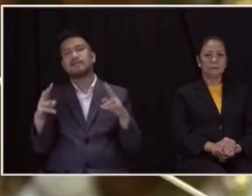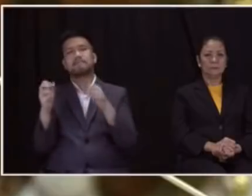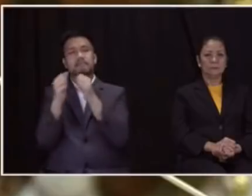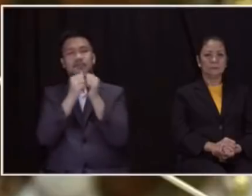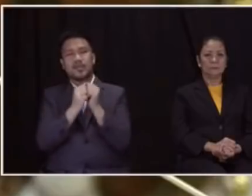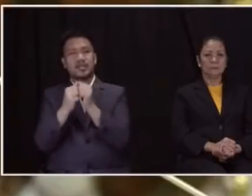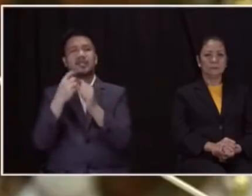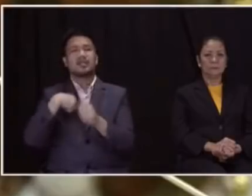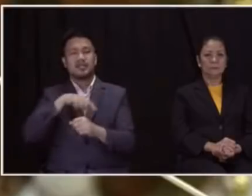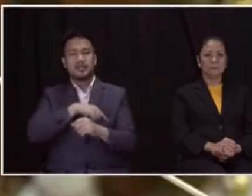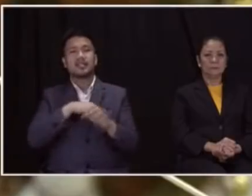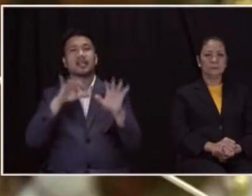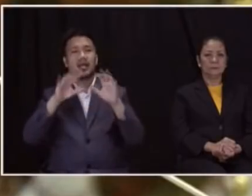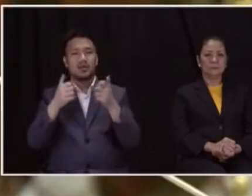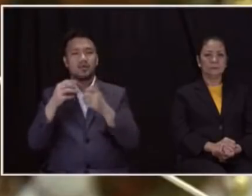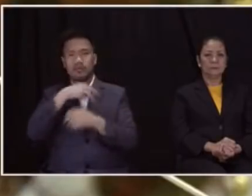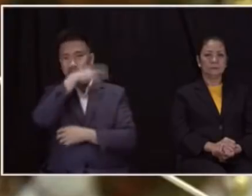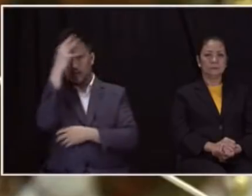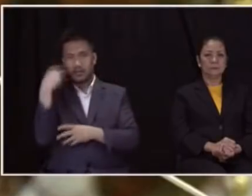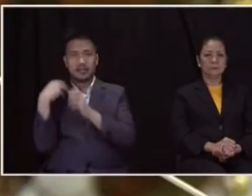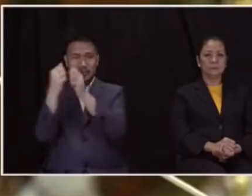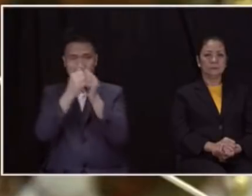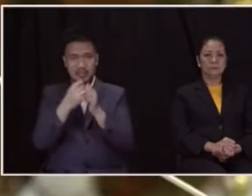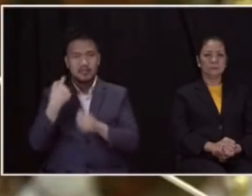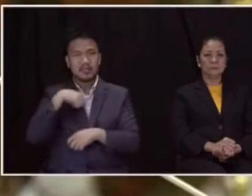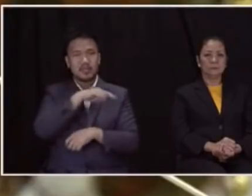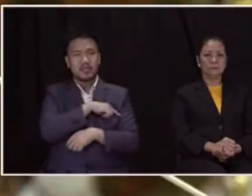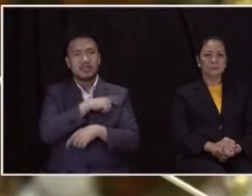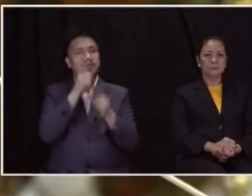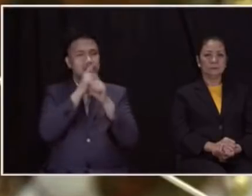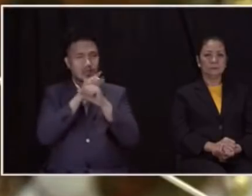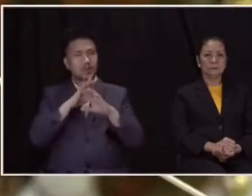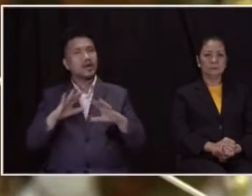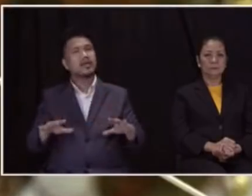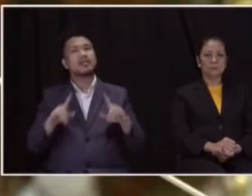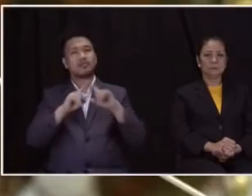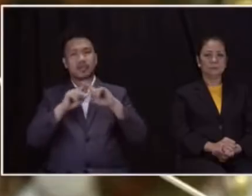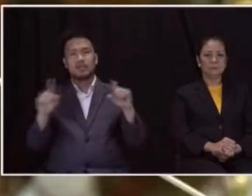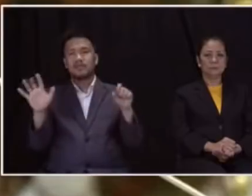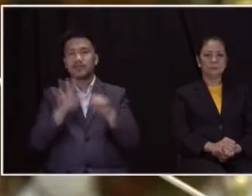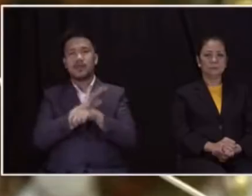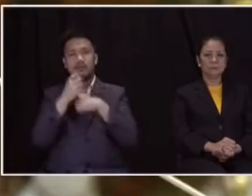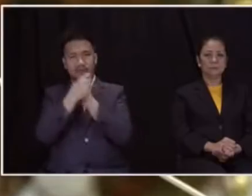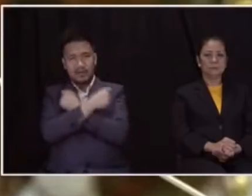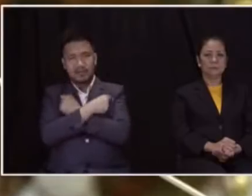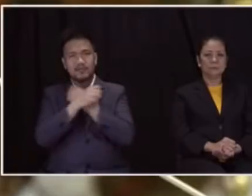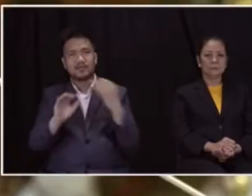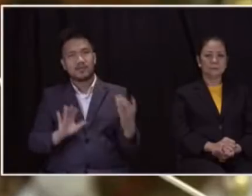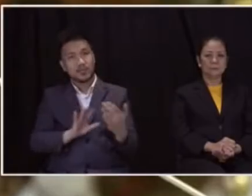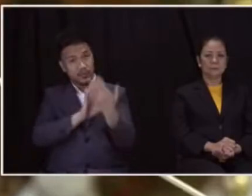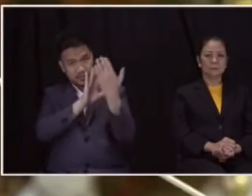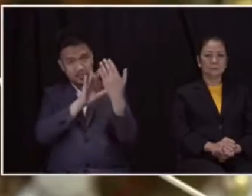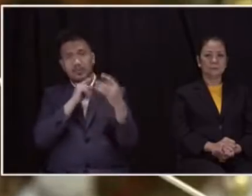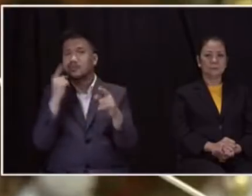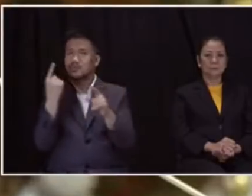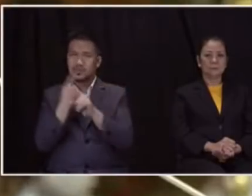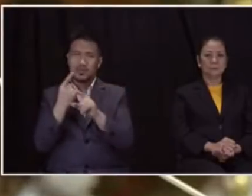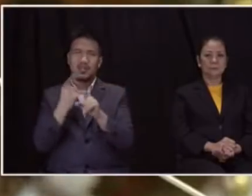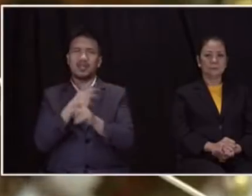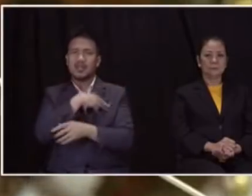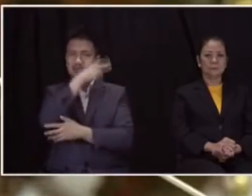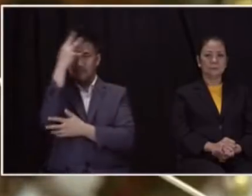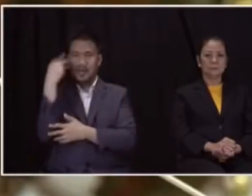How she accompanies us also with her quiet but powerful loving presence. Surely she has